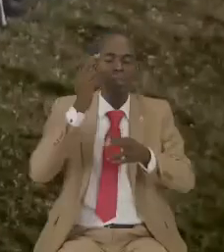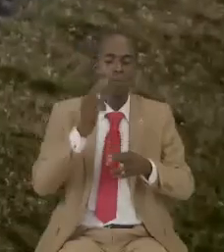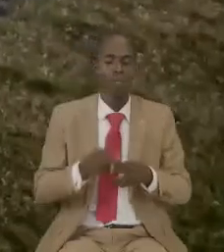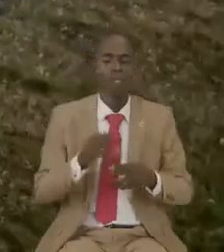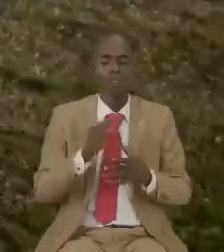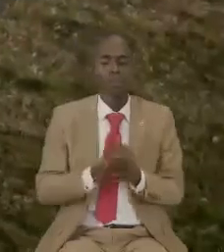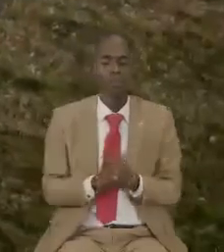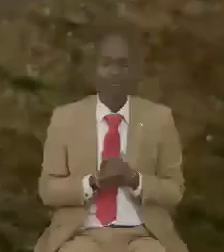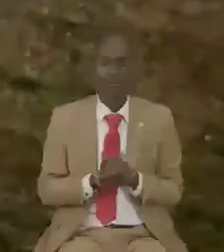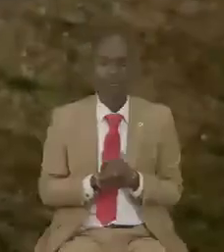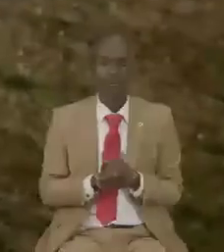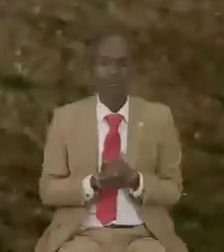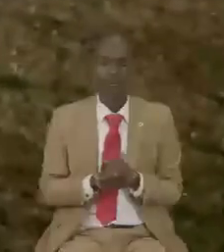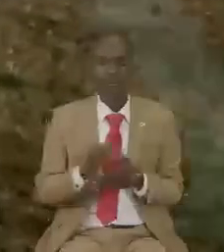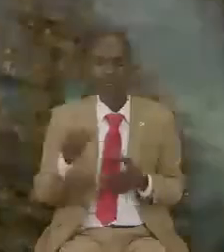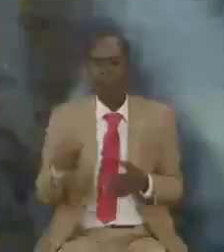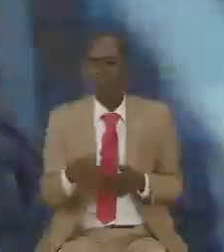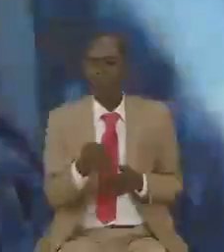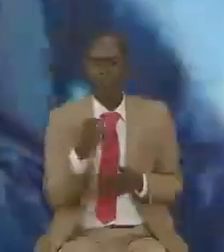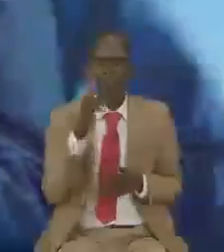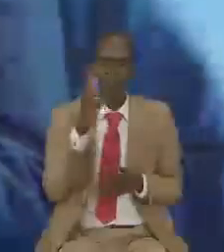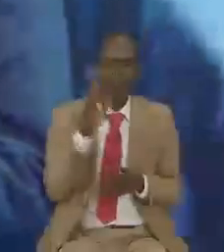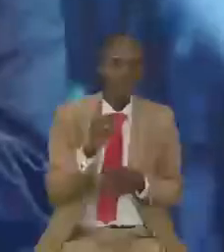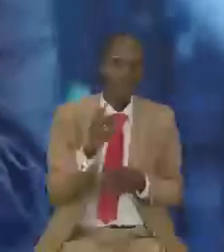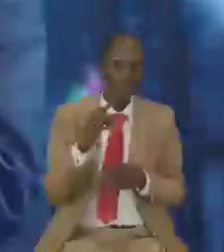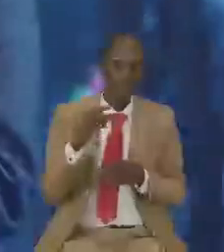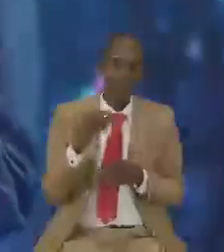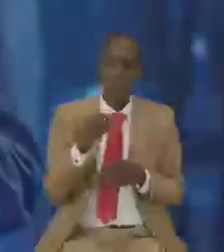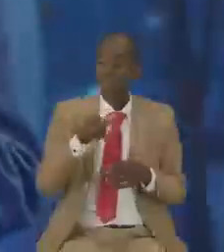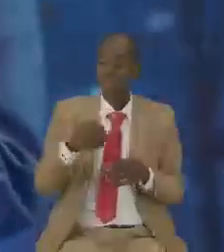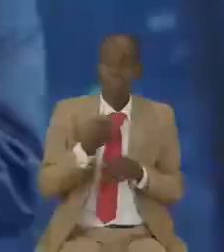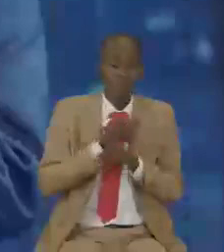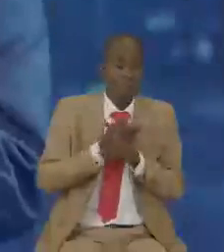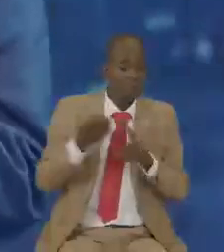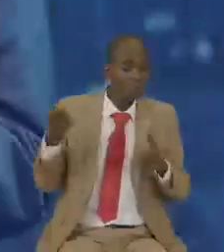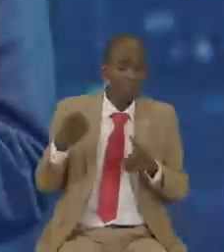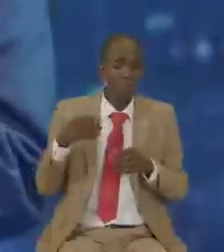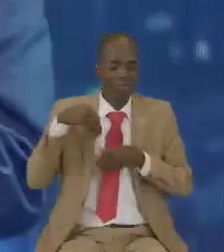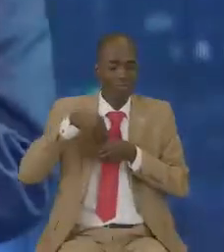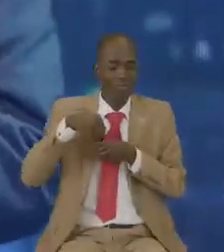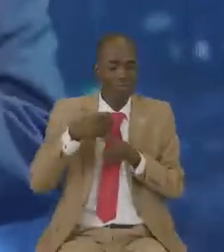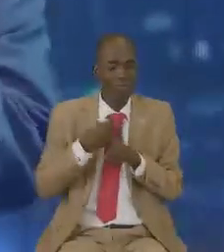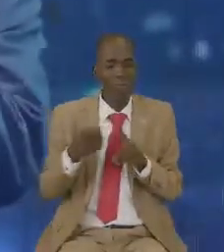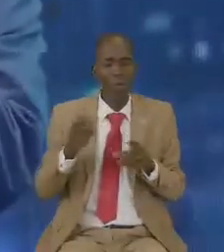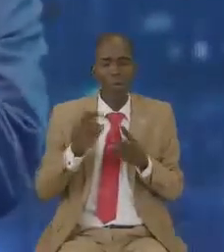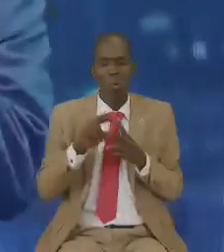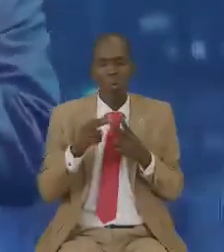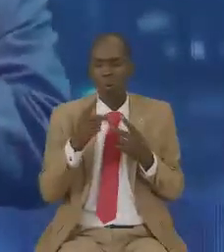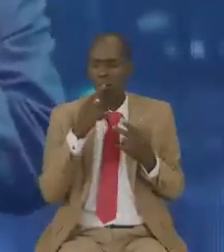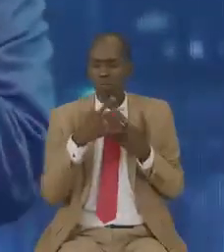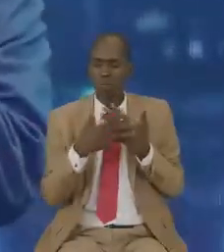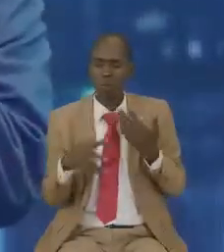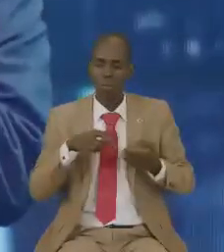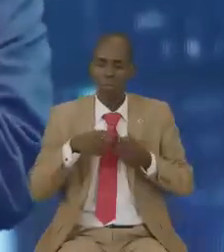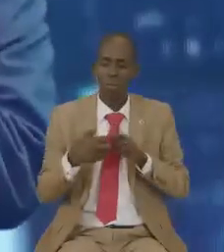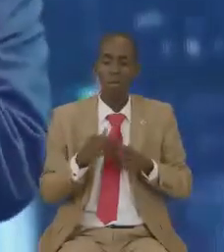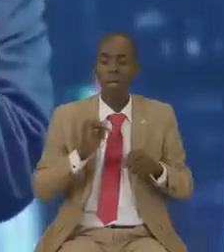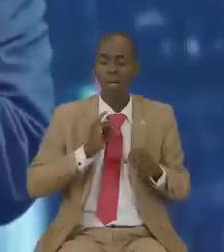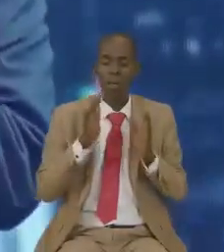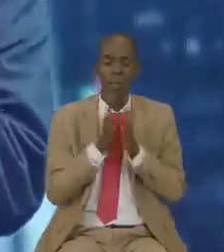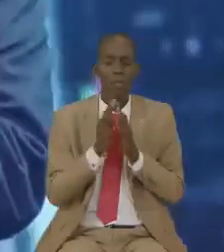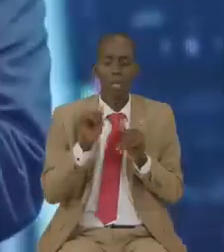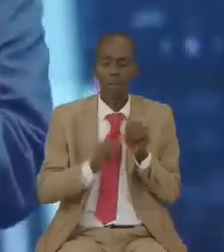name. Yeah. Any wound, internal wound or blood issue, I pray, Lord, everything